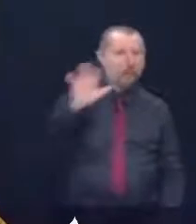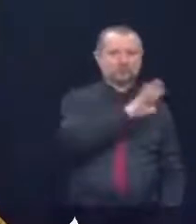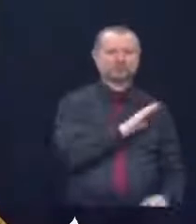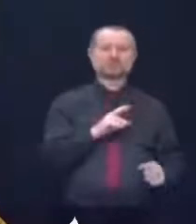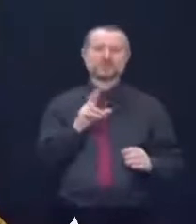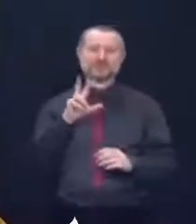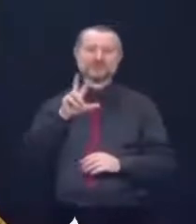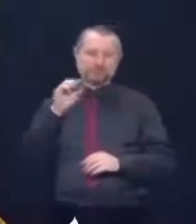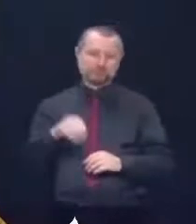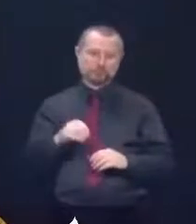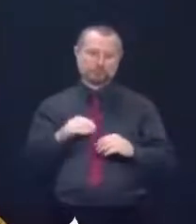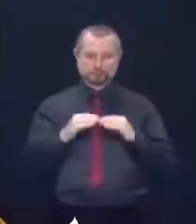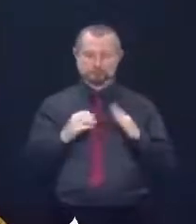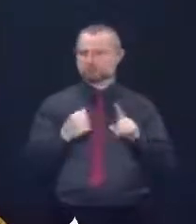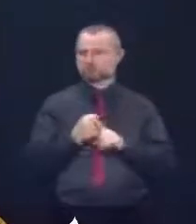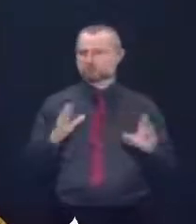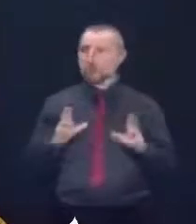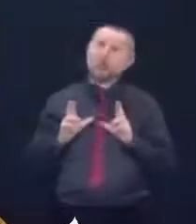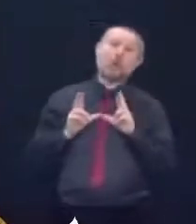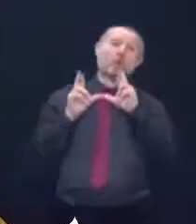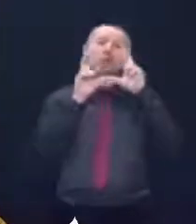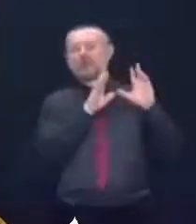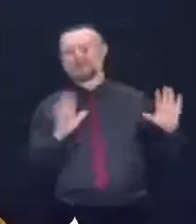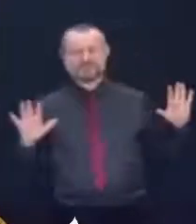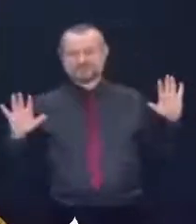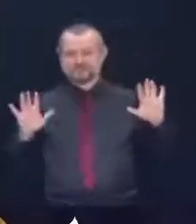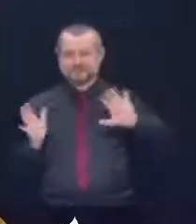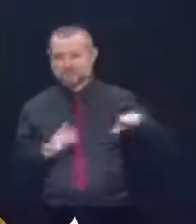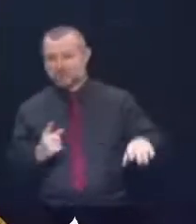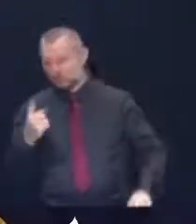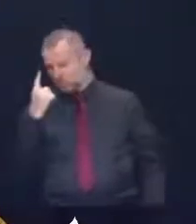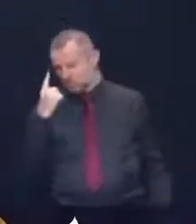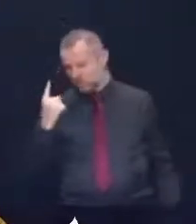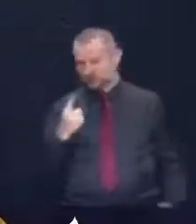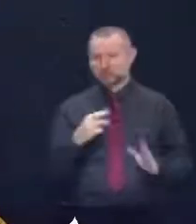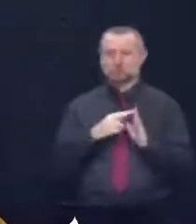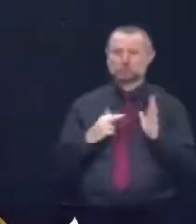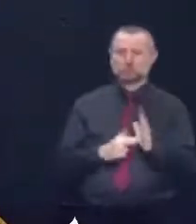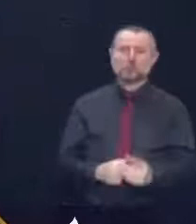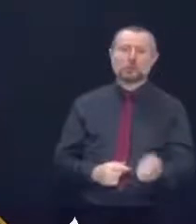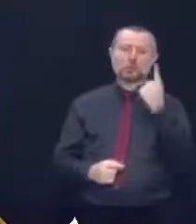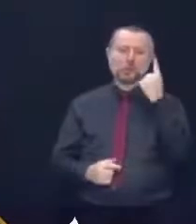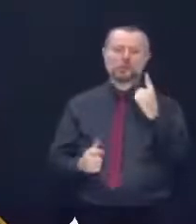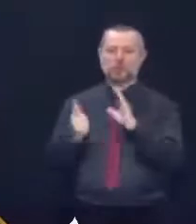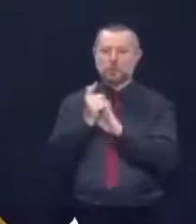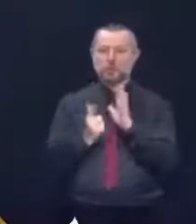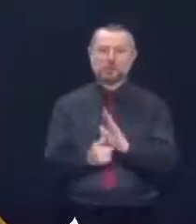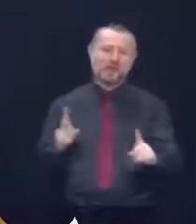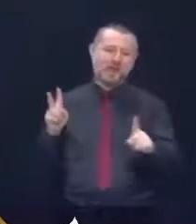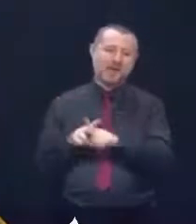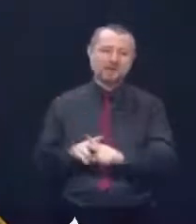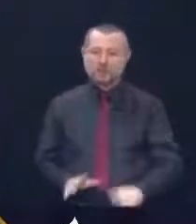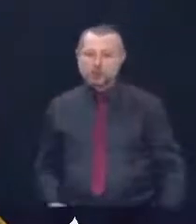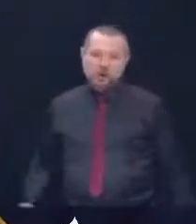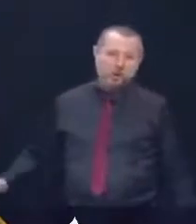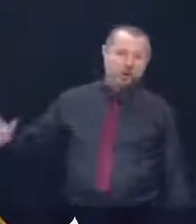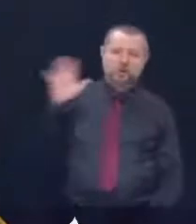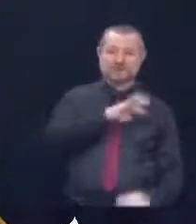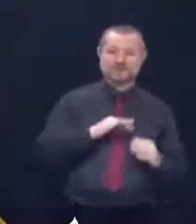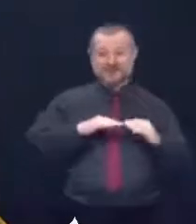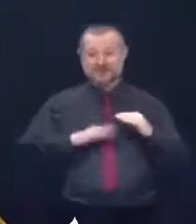This is what happens. Bing, one rule, one law across the state. Under 3,